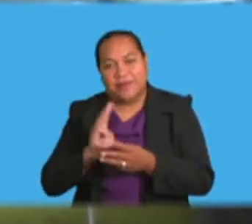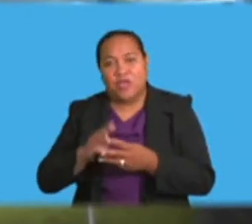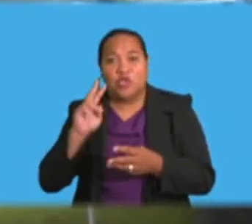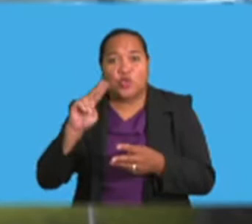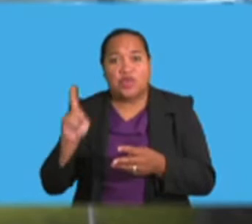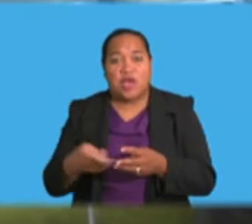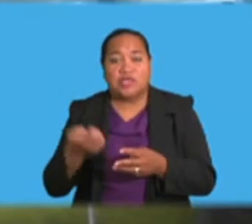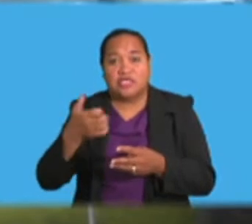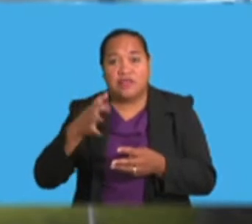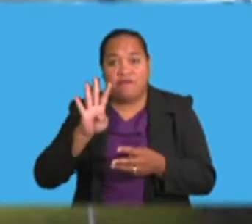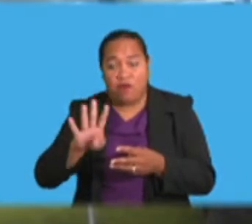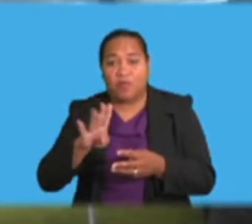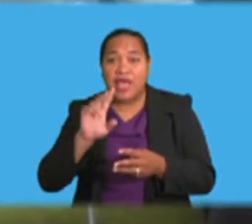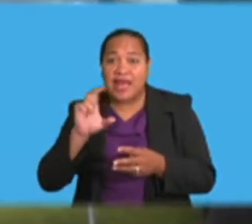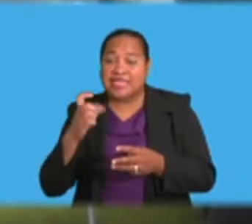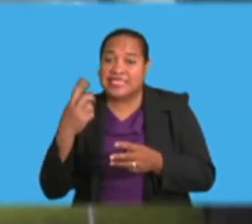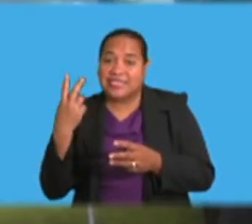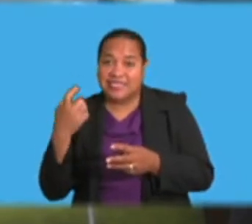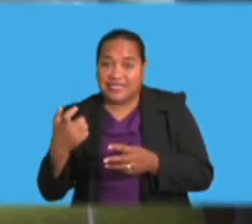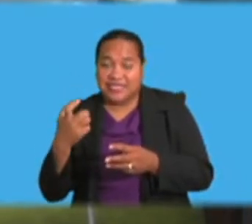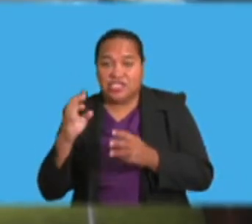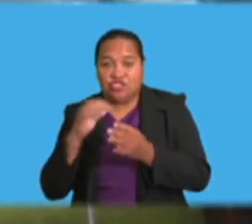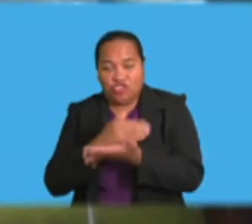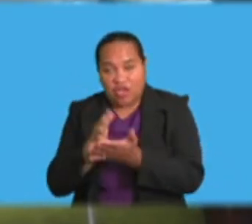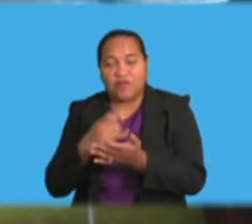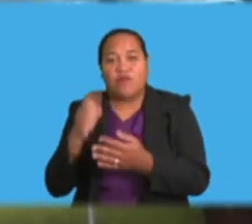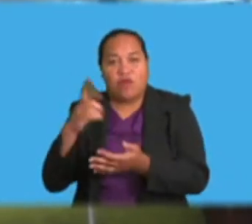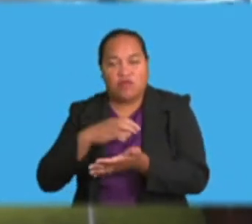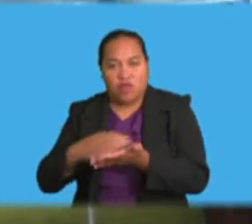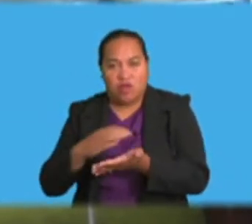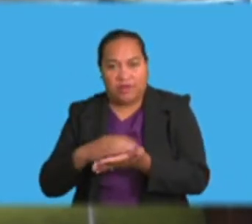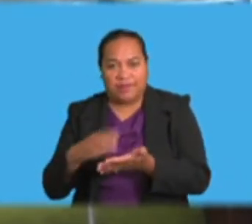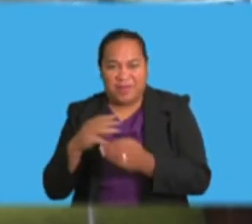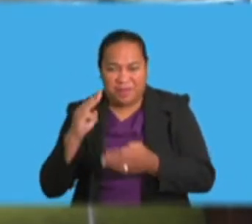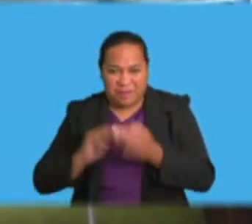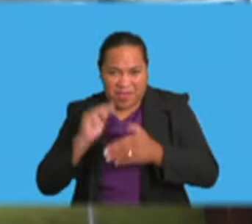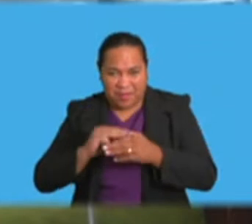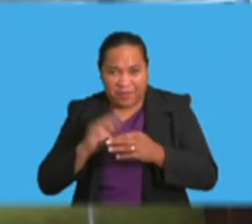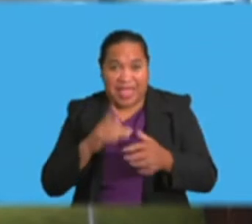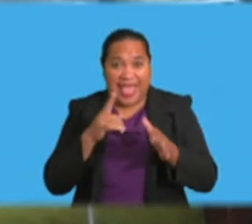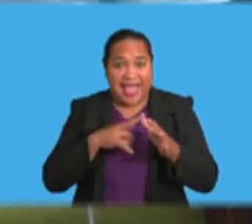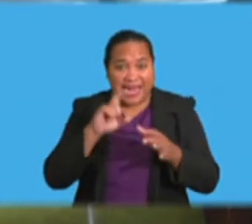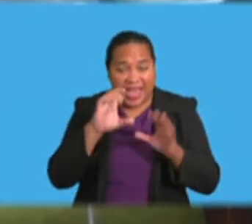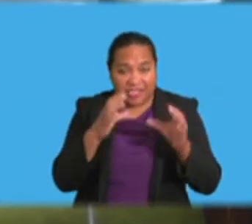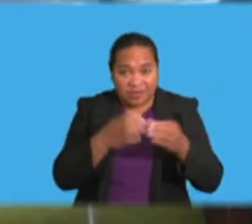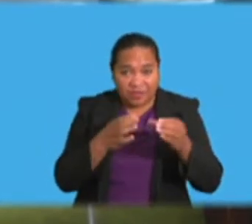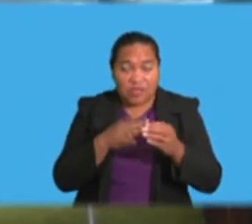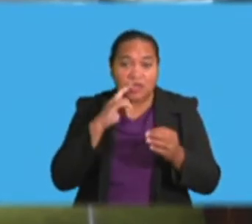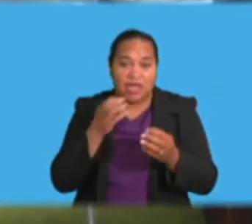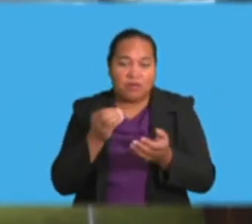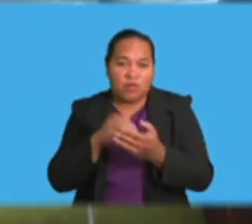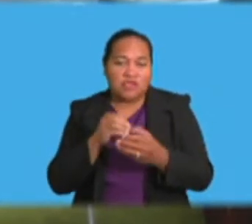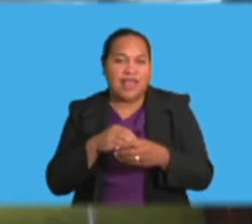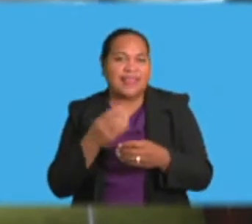2064 Class C shares, redeemable preference shares of $1 each. And A-class shares carried voting and dividend